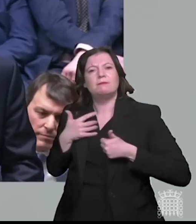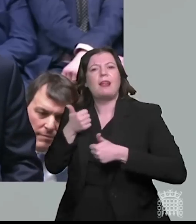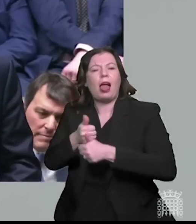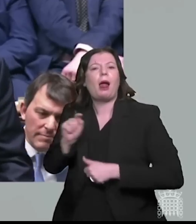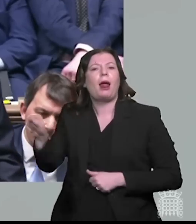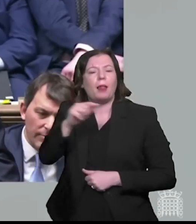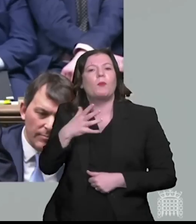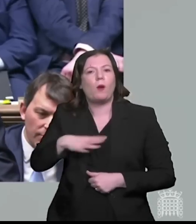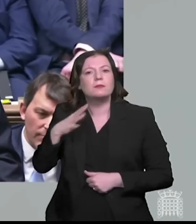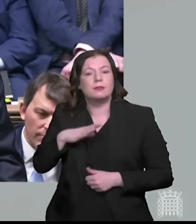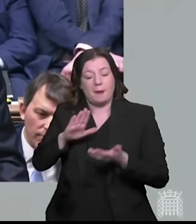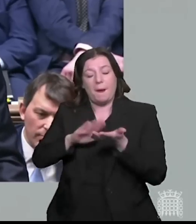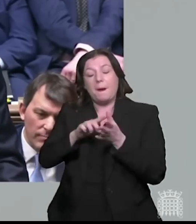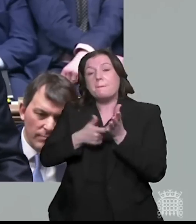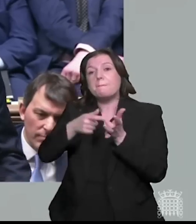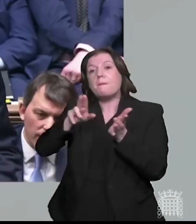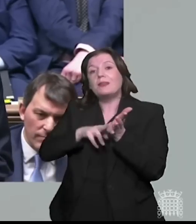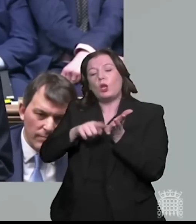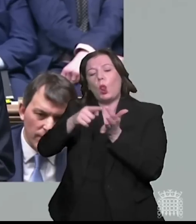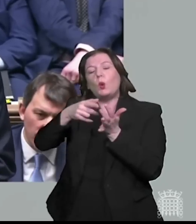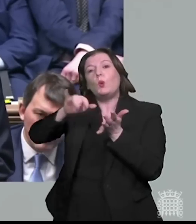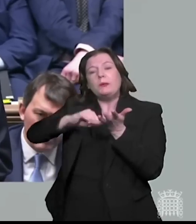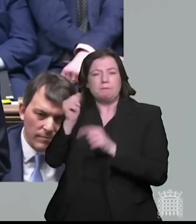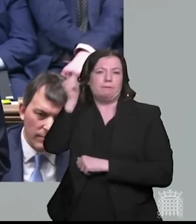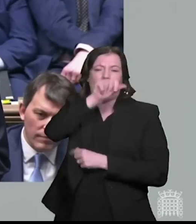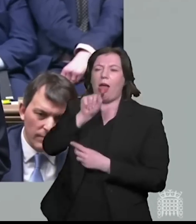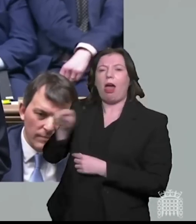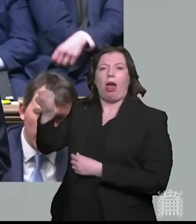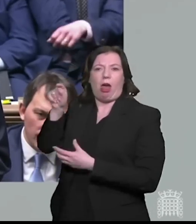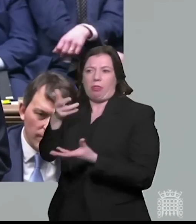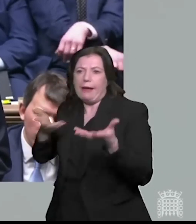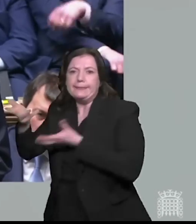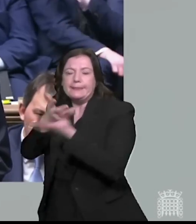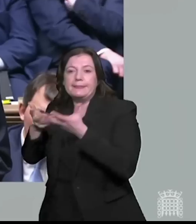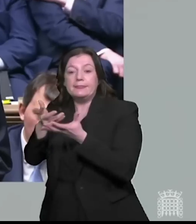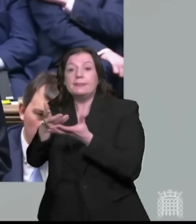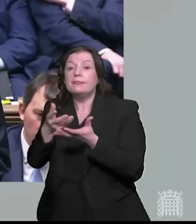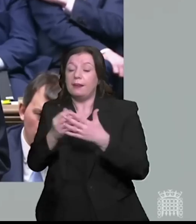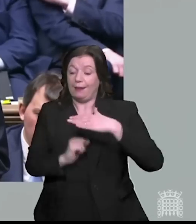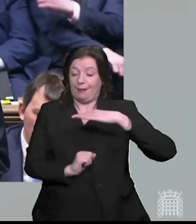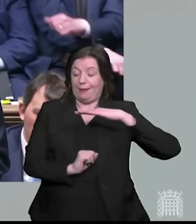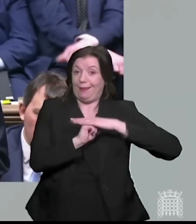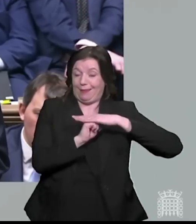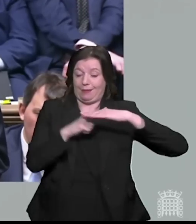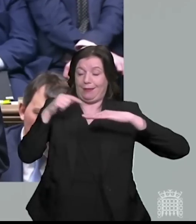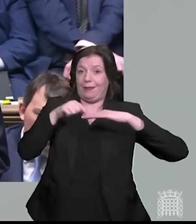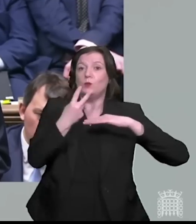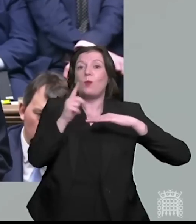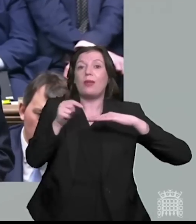to representations from Martin Lewis and other experts, I today confirm that the energy price guarantee will remain